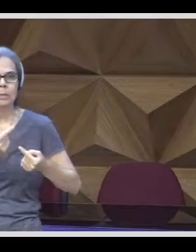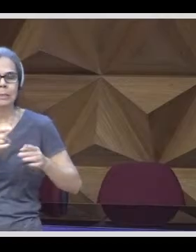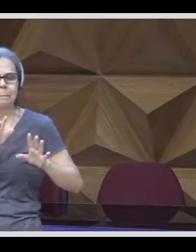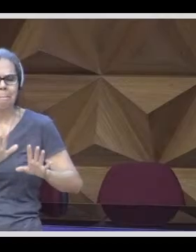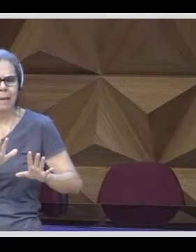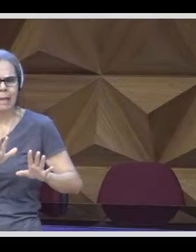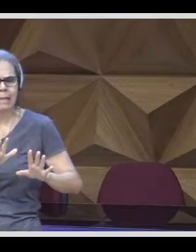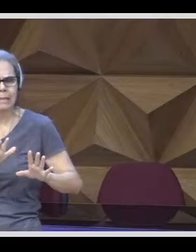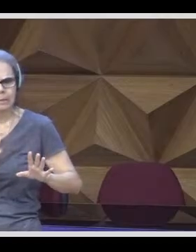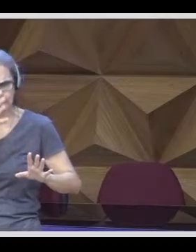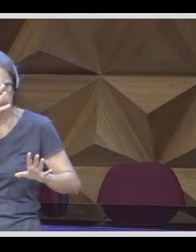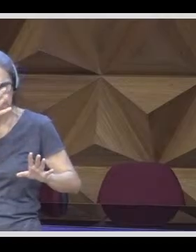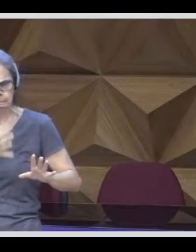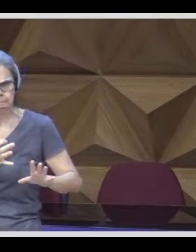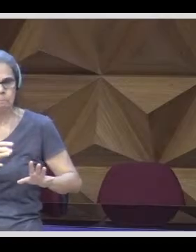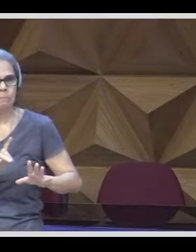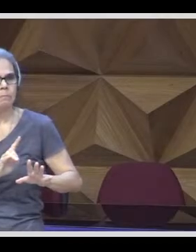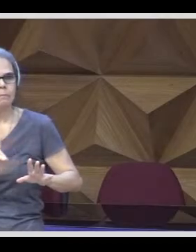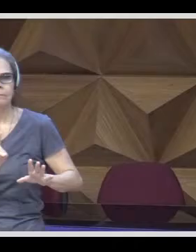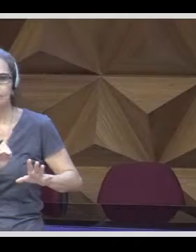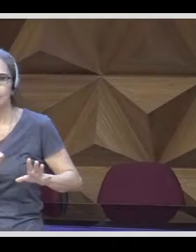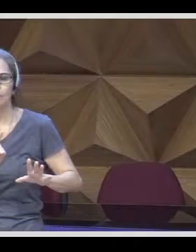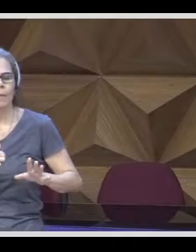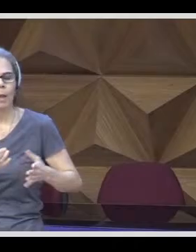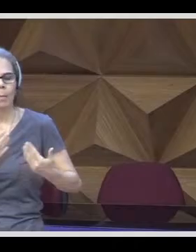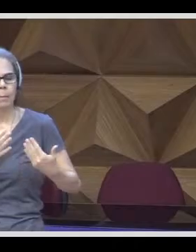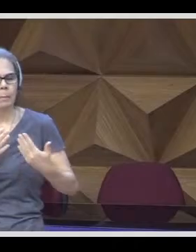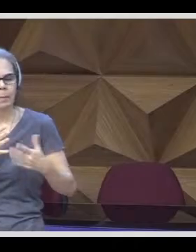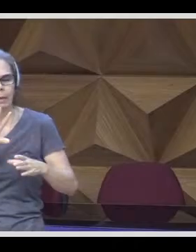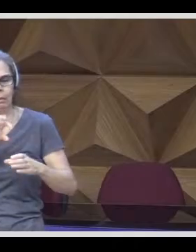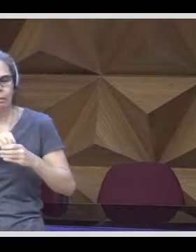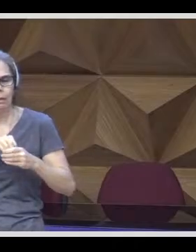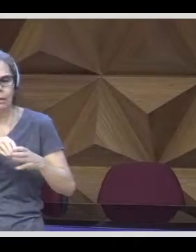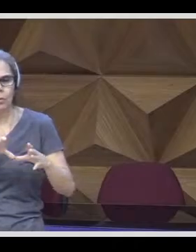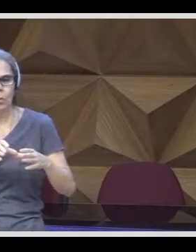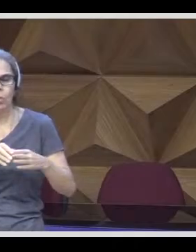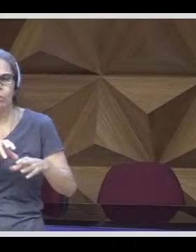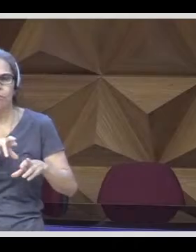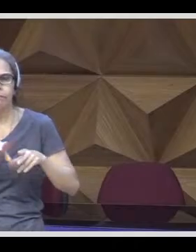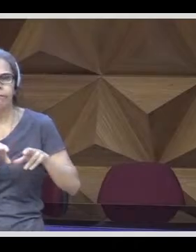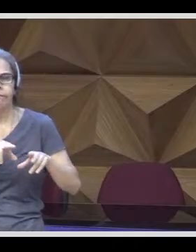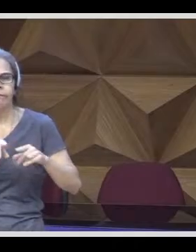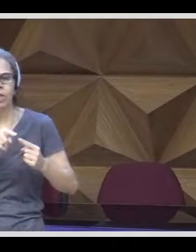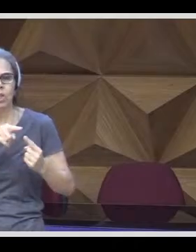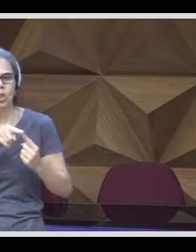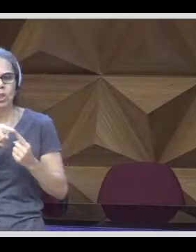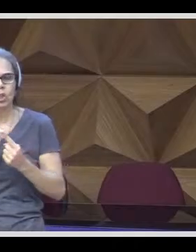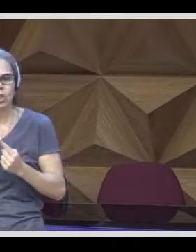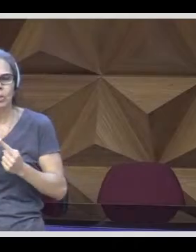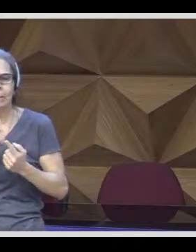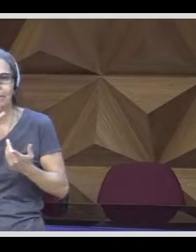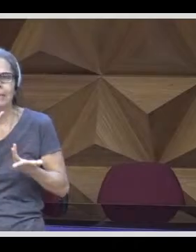groups, okay? In these groups. So that leads to uncertainty because there is no clear pattern.